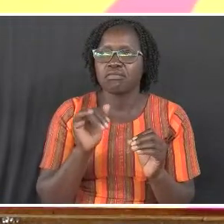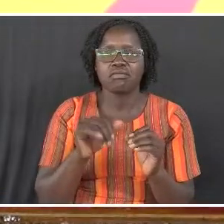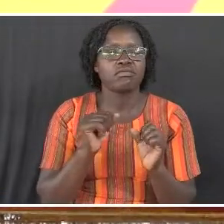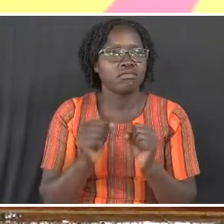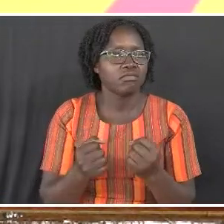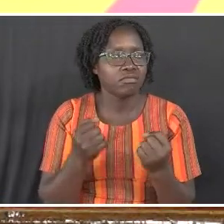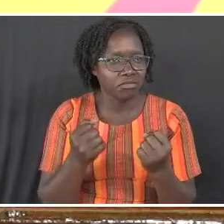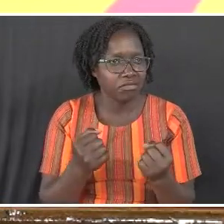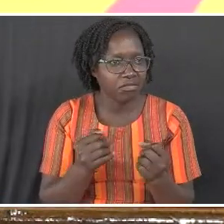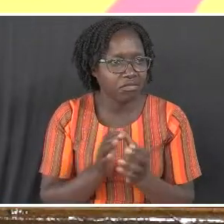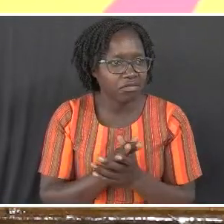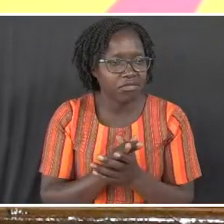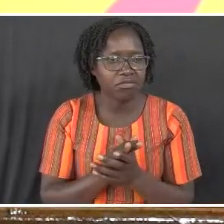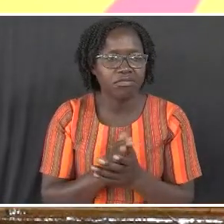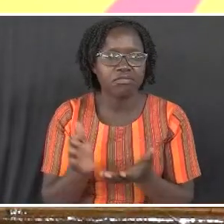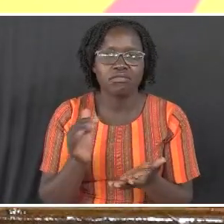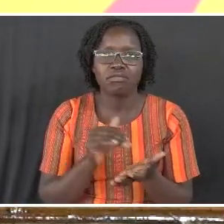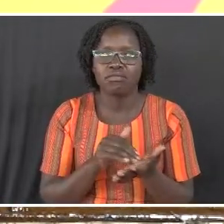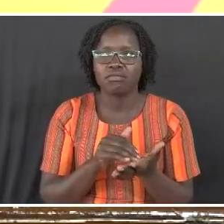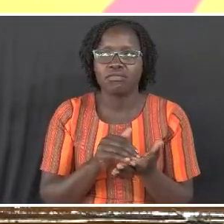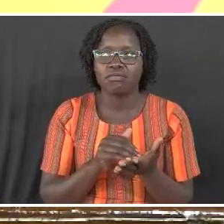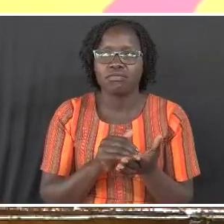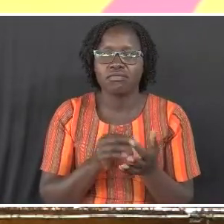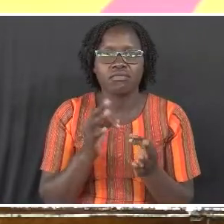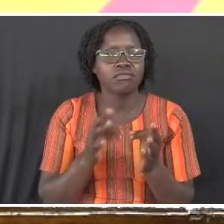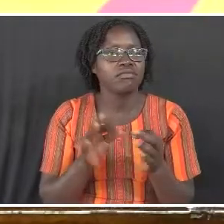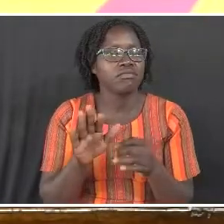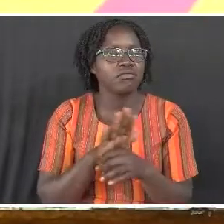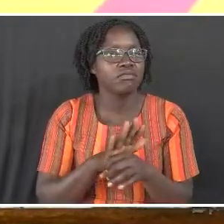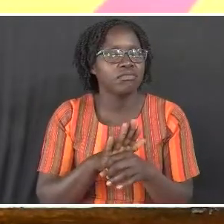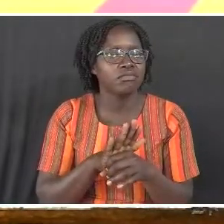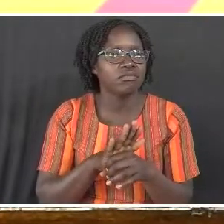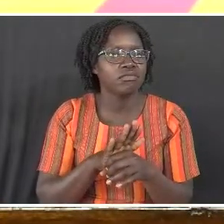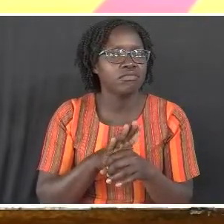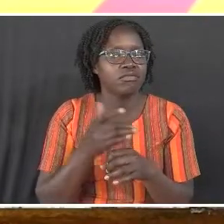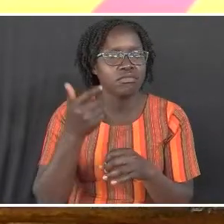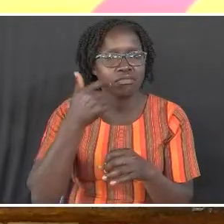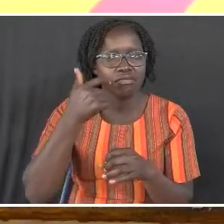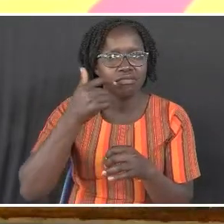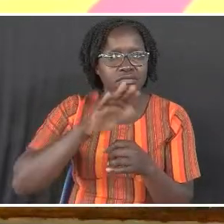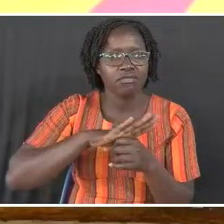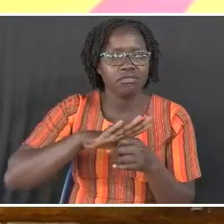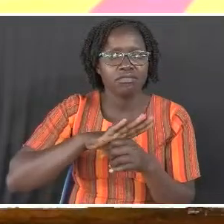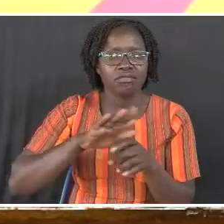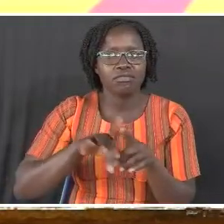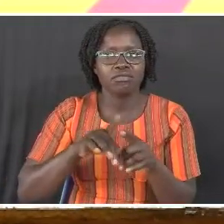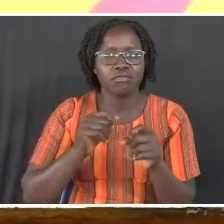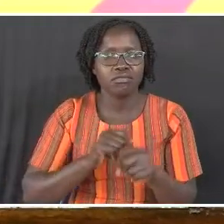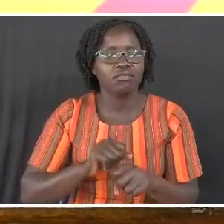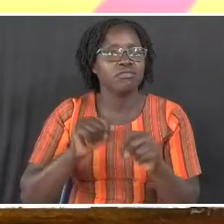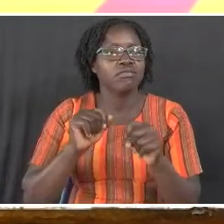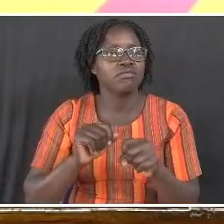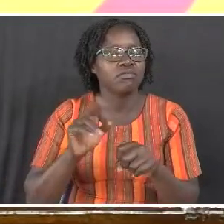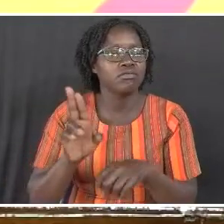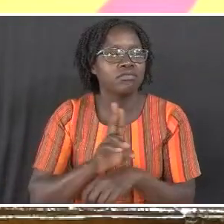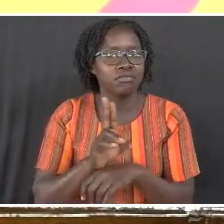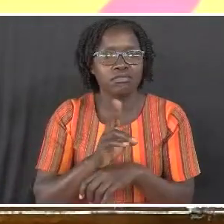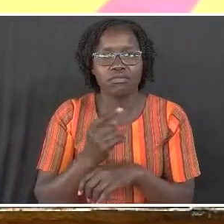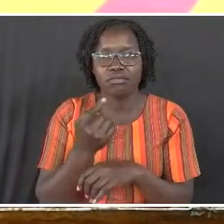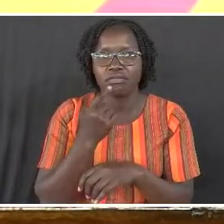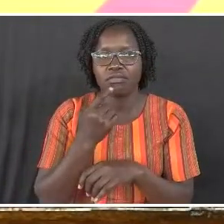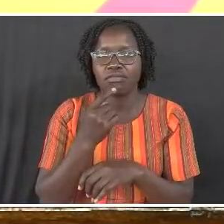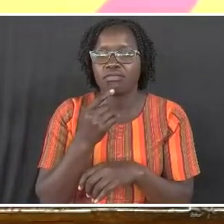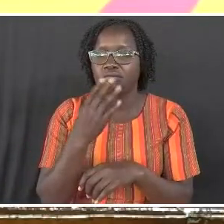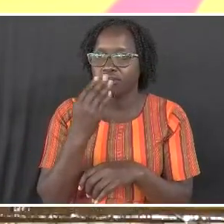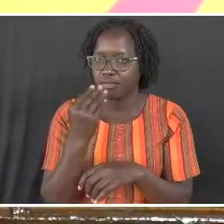saved. And again, even if we do the filling, once we do the filling, you'll still be able to use that tooth. You'll be able to chew